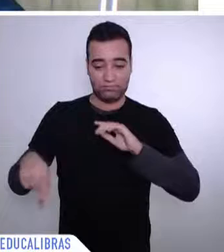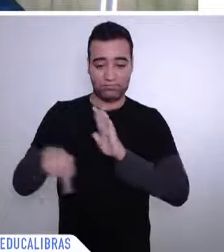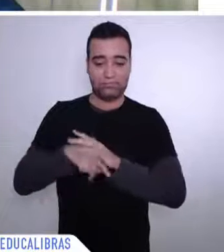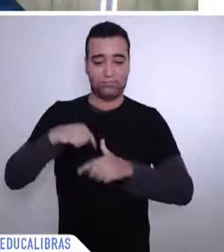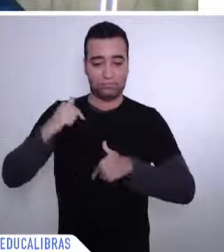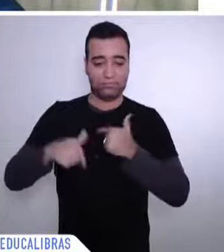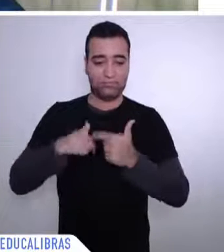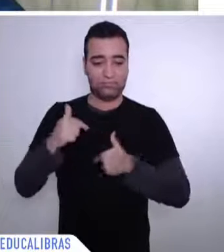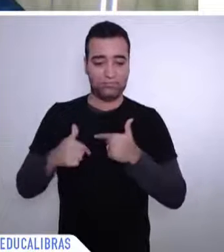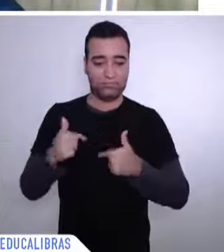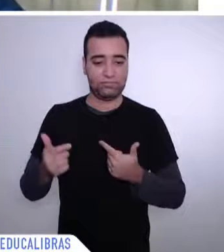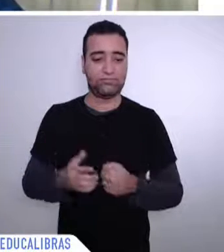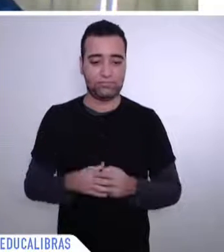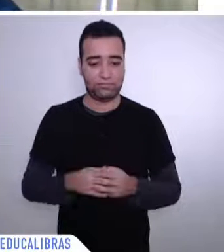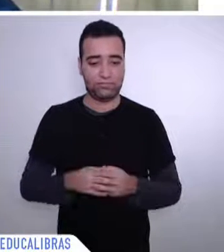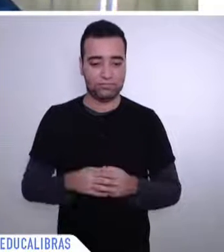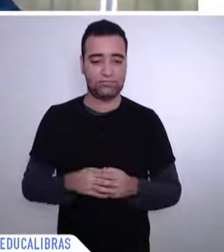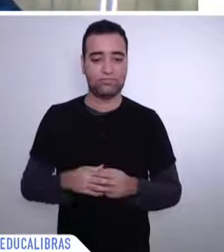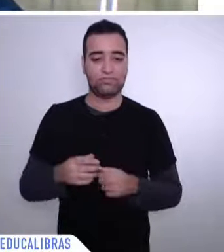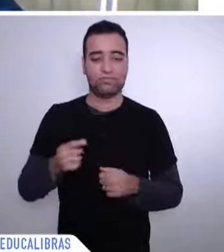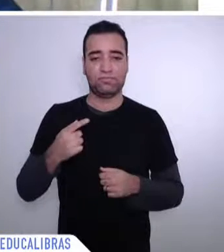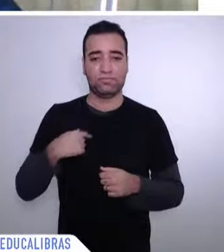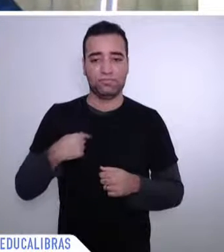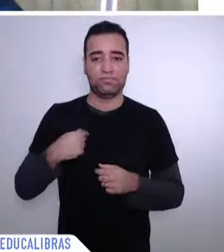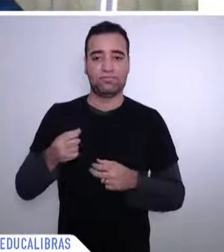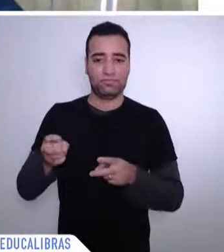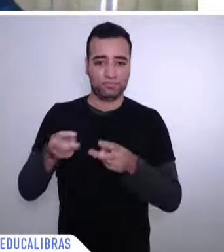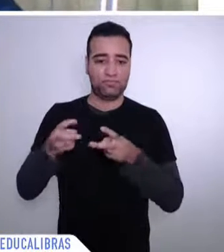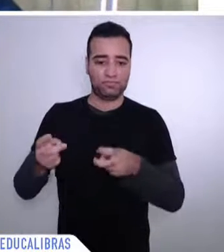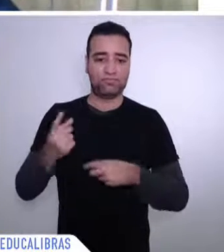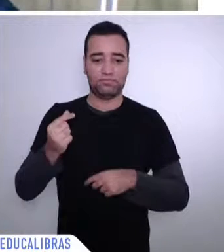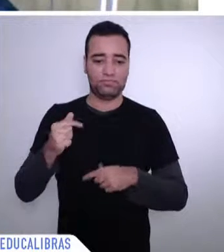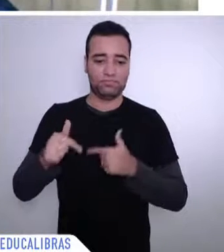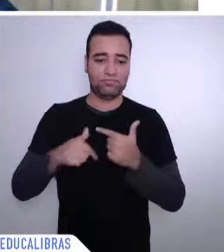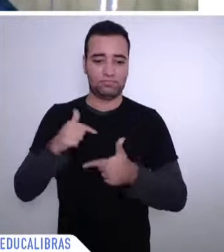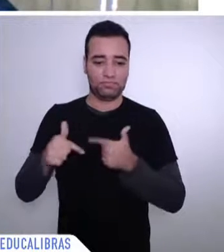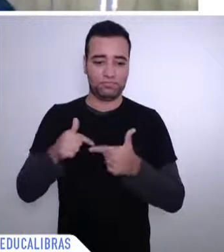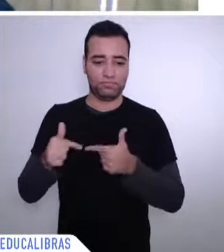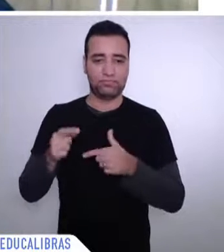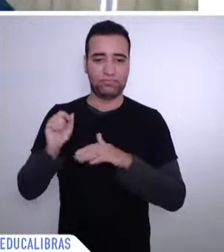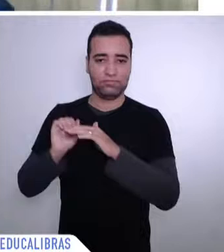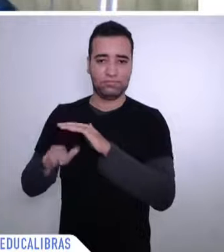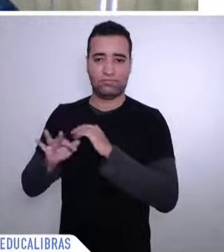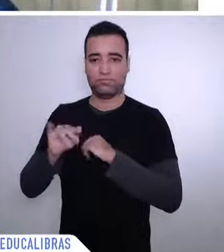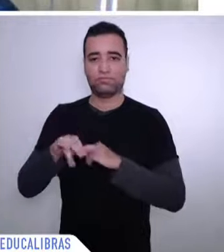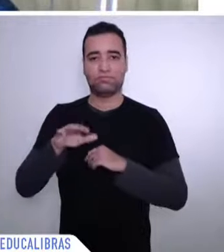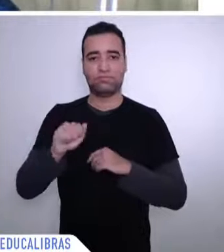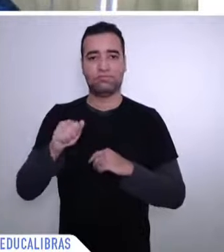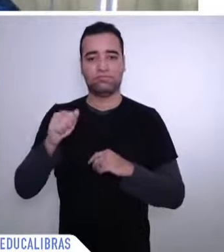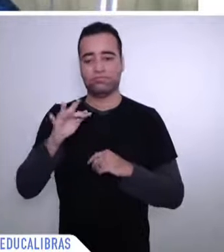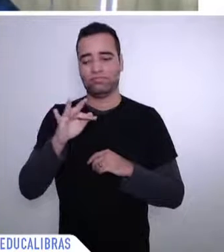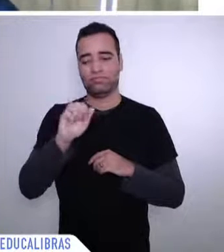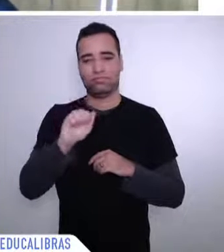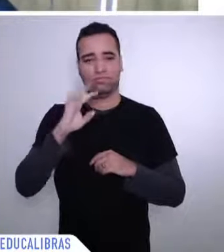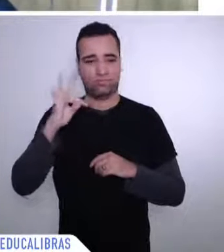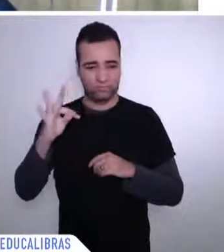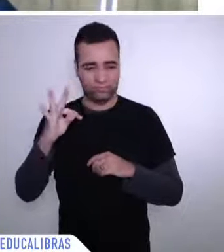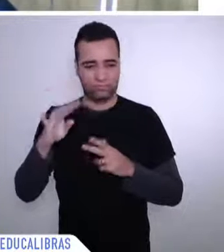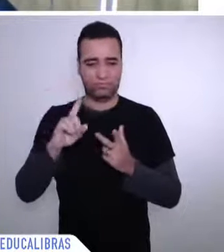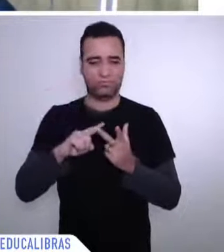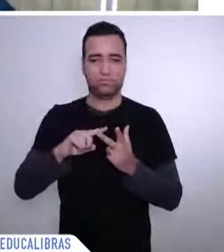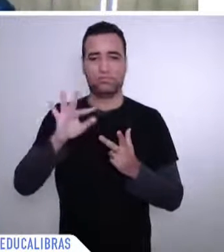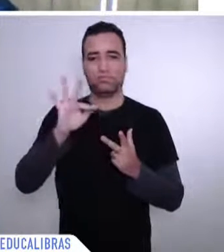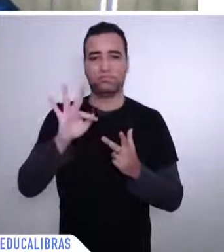two important funds directed to workers, which is